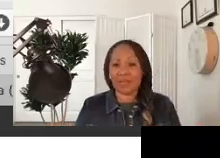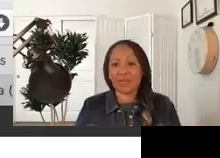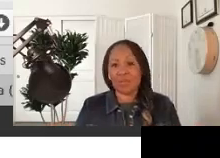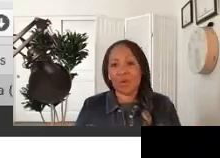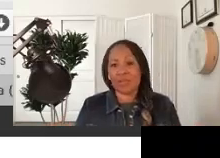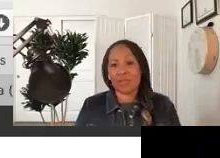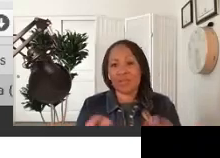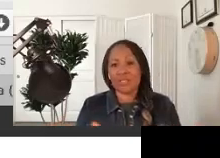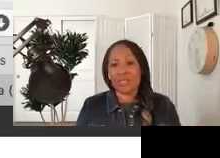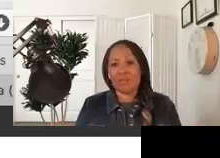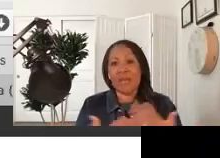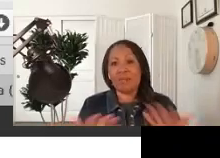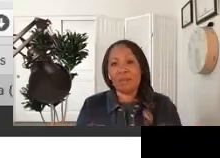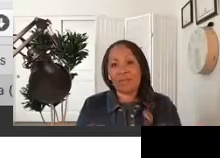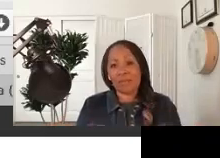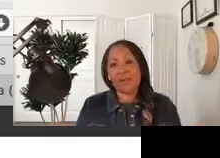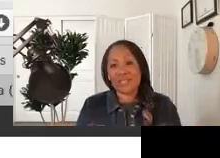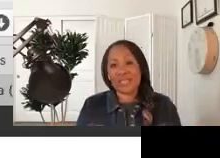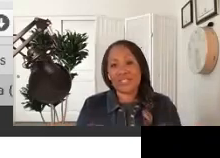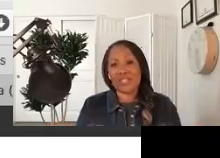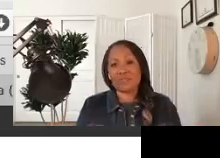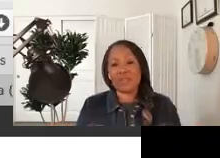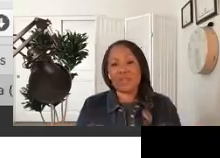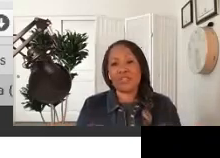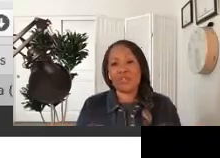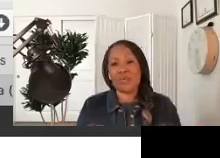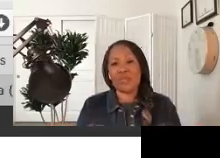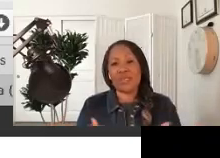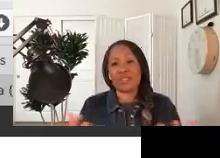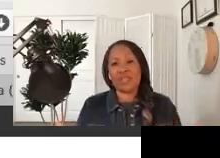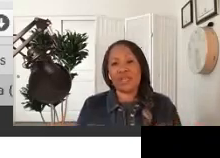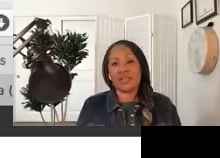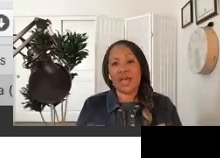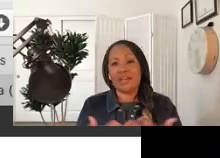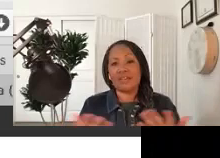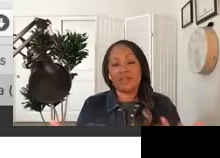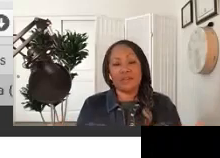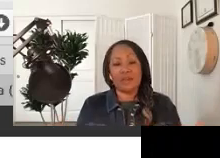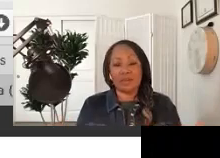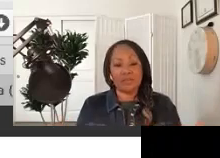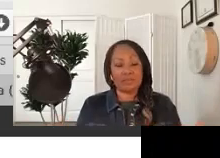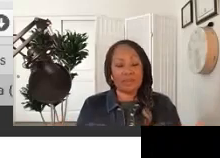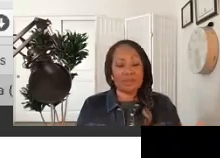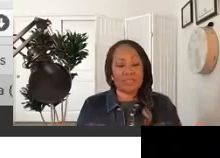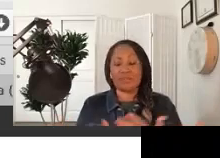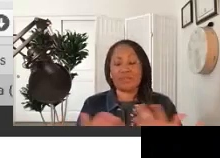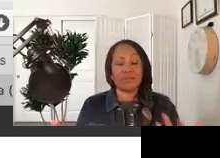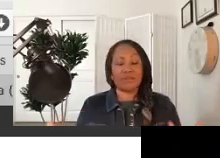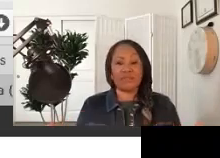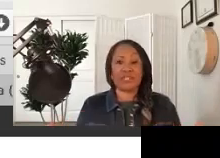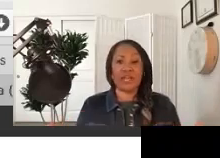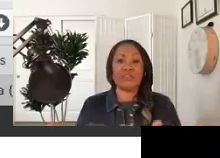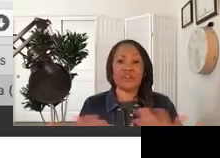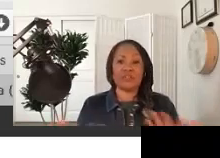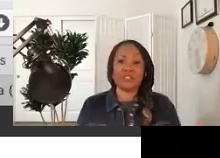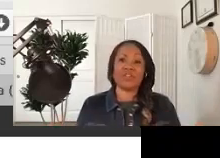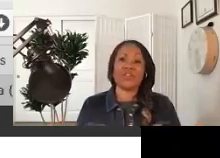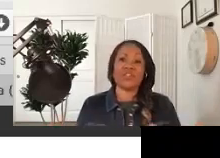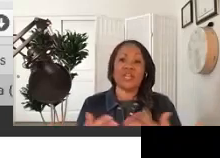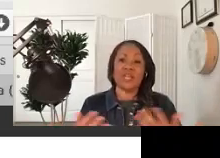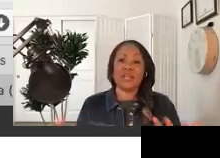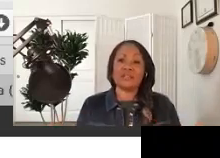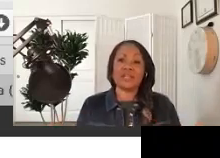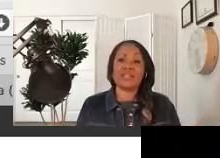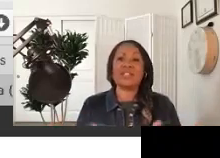think I would want to close my presentation, is by letting you know that it's a live piece of yourself, your